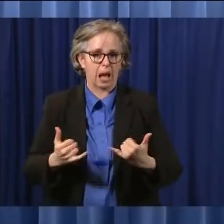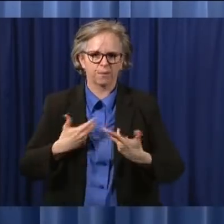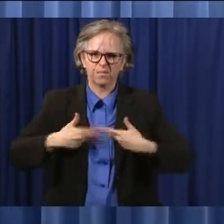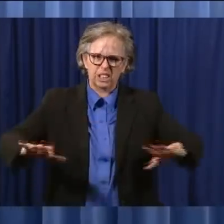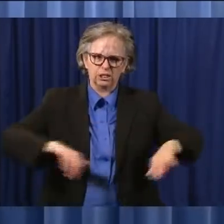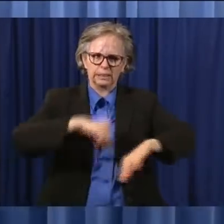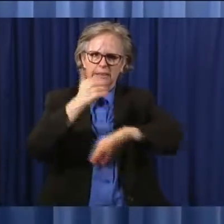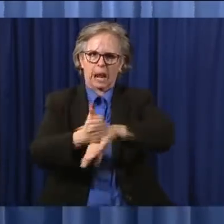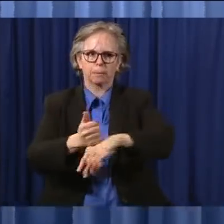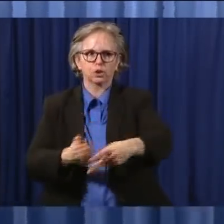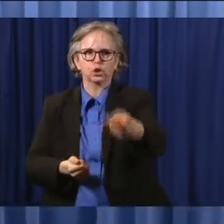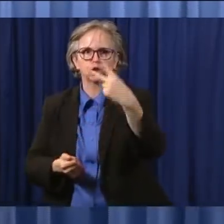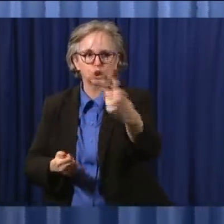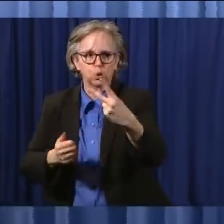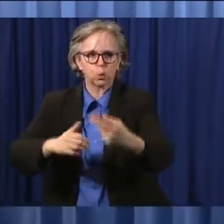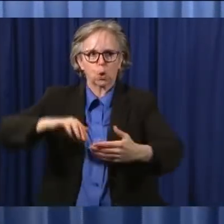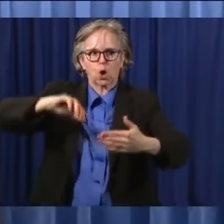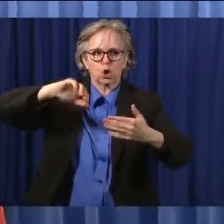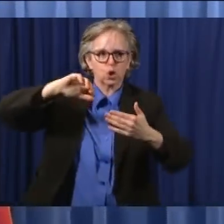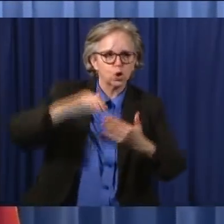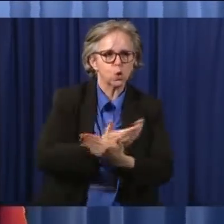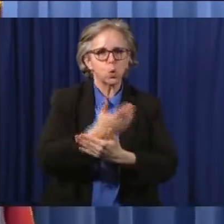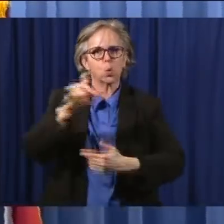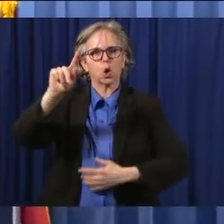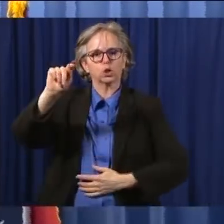on the data dashboard at